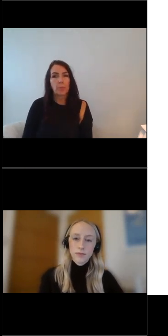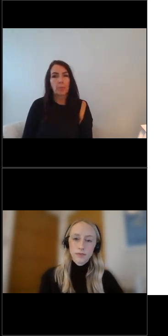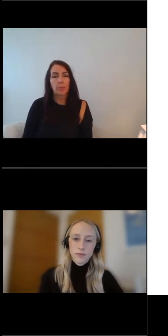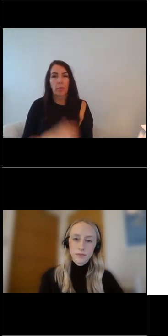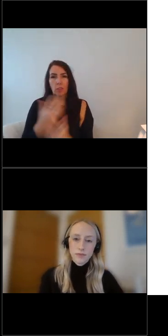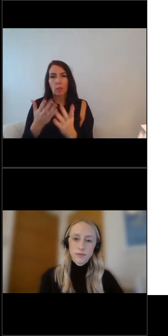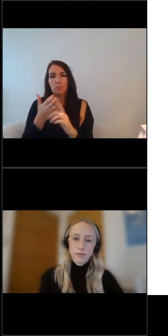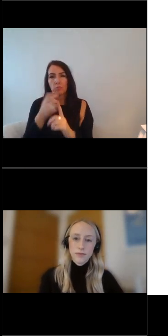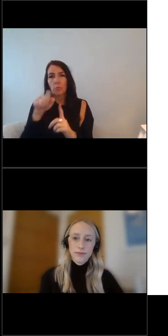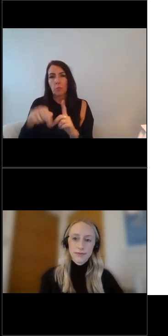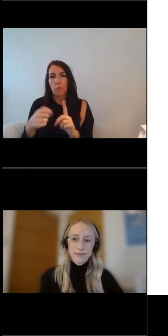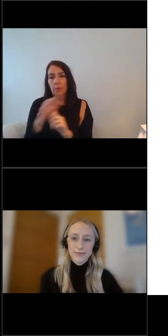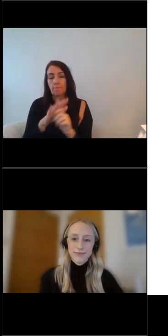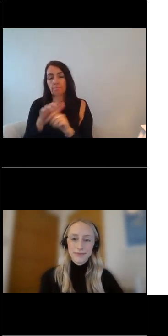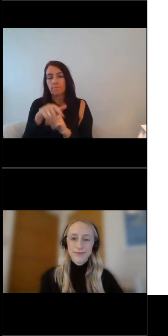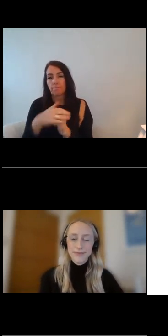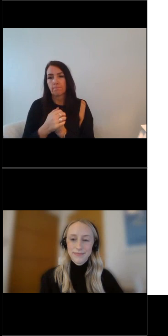really.